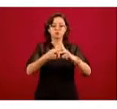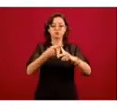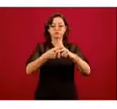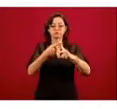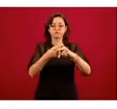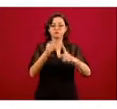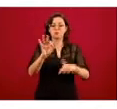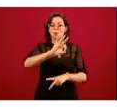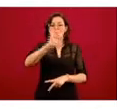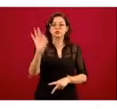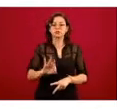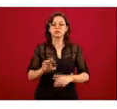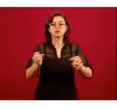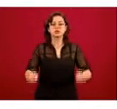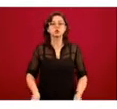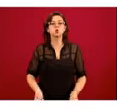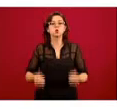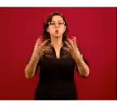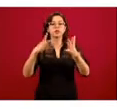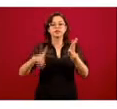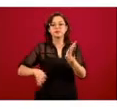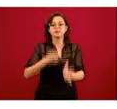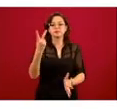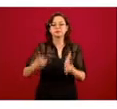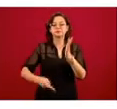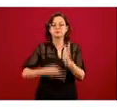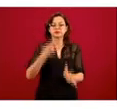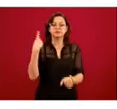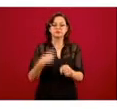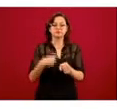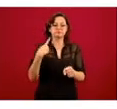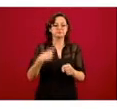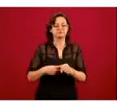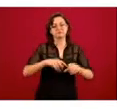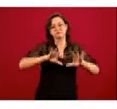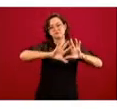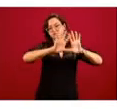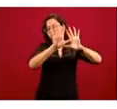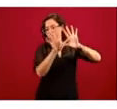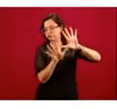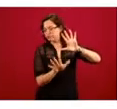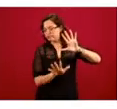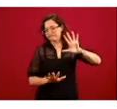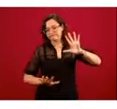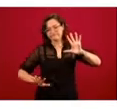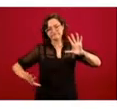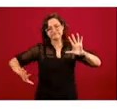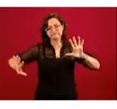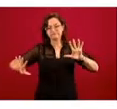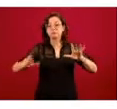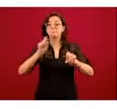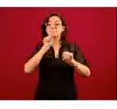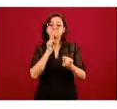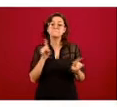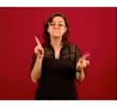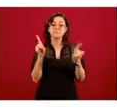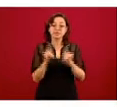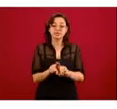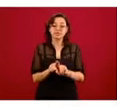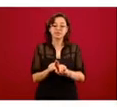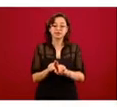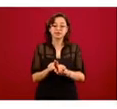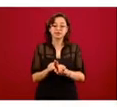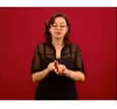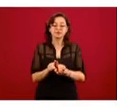throughout all the country to cover the totality of the national territory. Now, through this system, we can